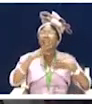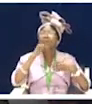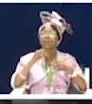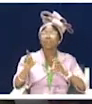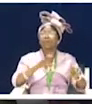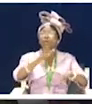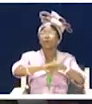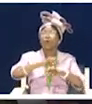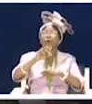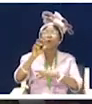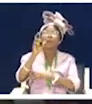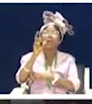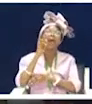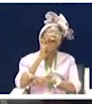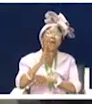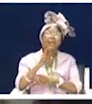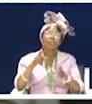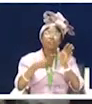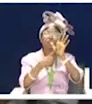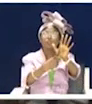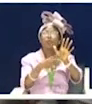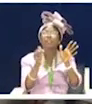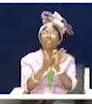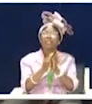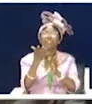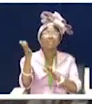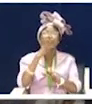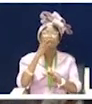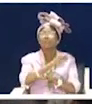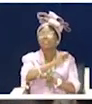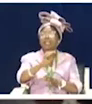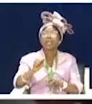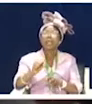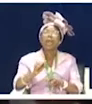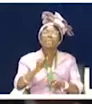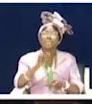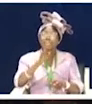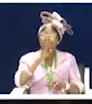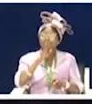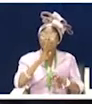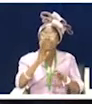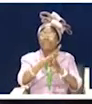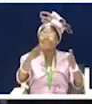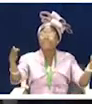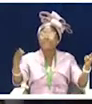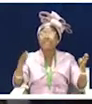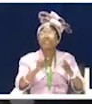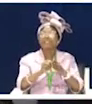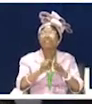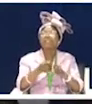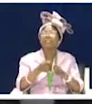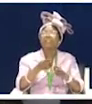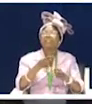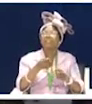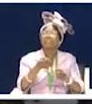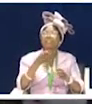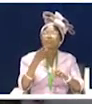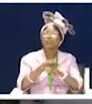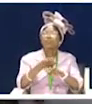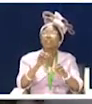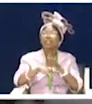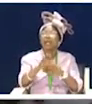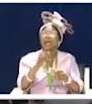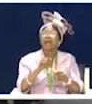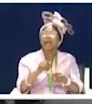on her, with one showing that there was a big stone in her. She connected to the February 2023 Holy